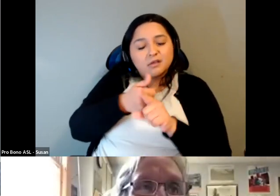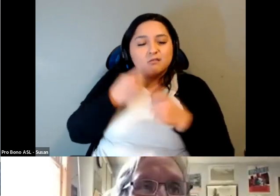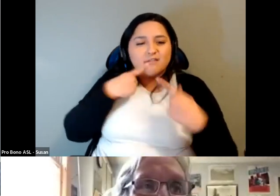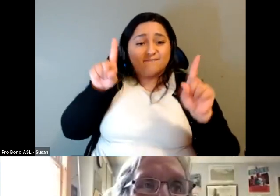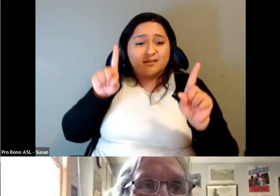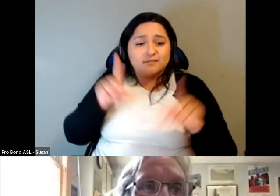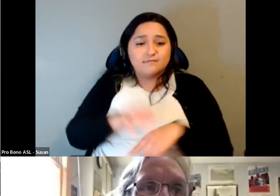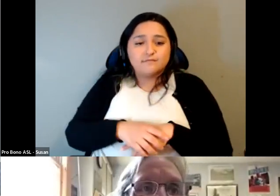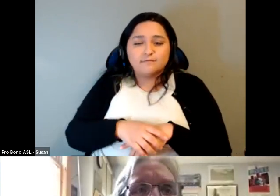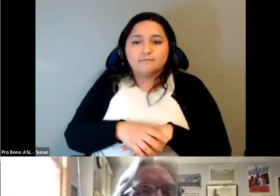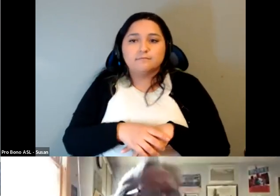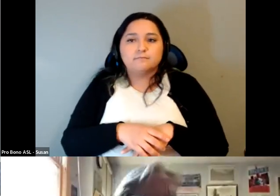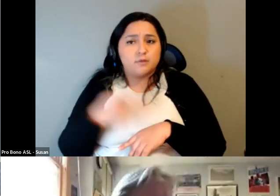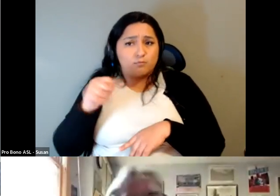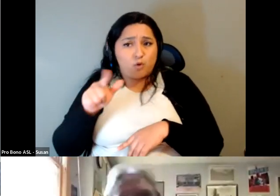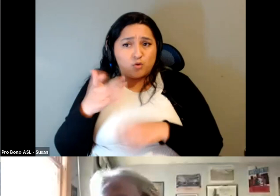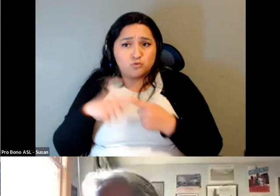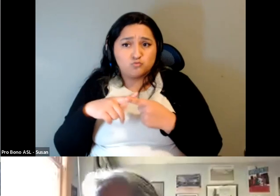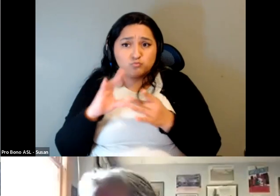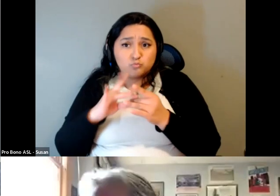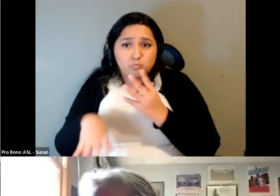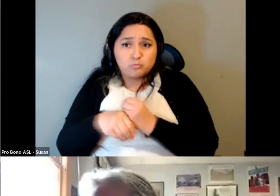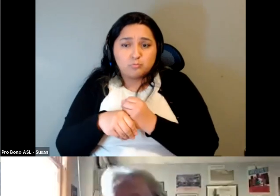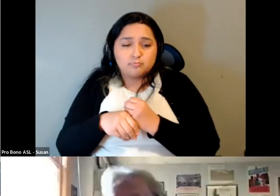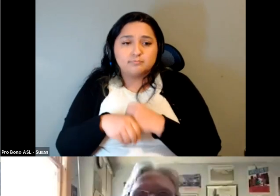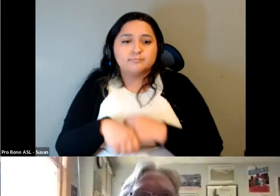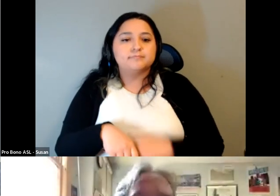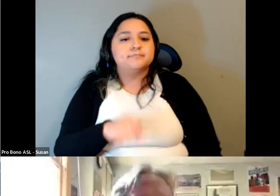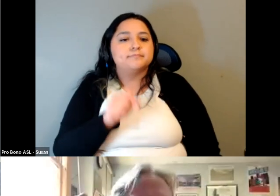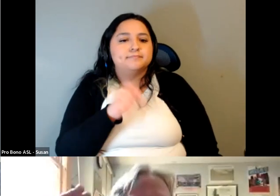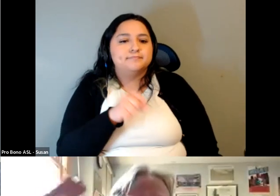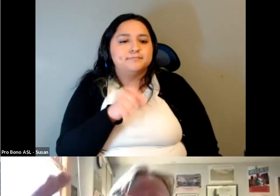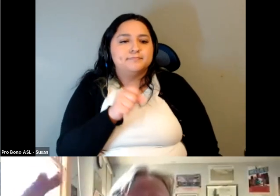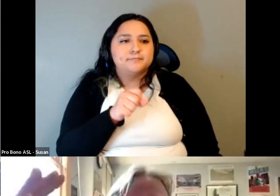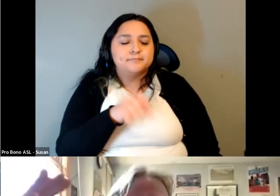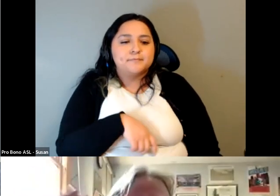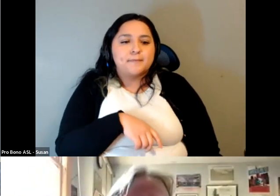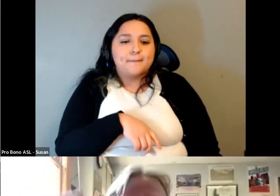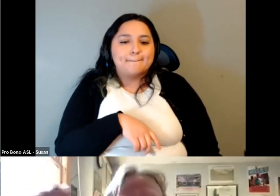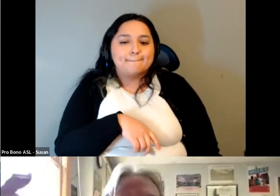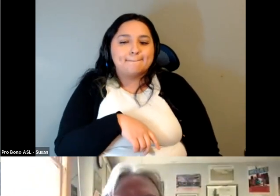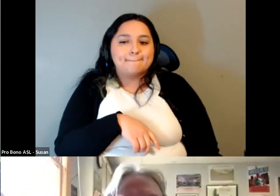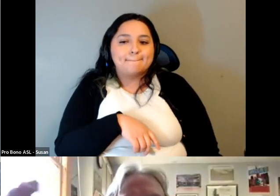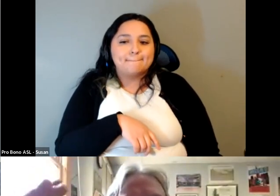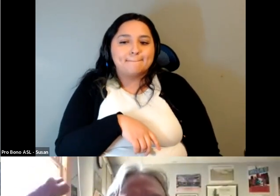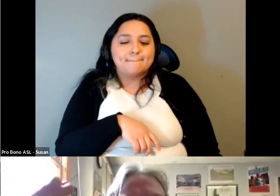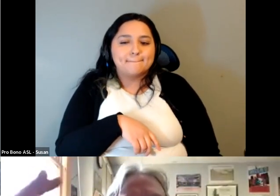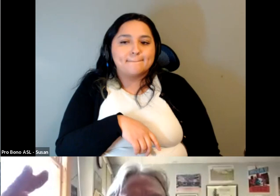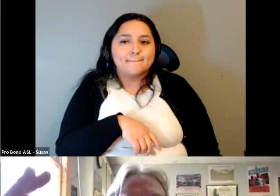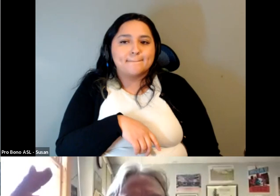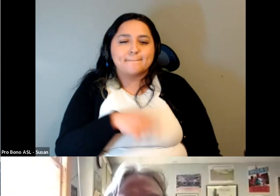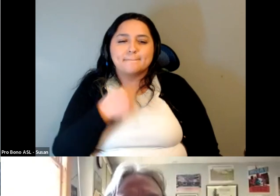Paul, were you gonna jump in? Yeah, I just find it ironic that when you look at residential